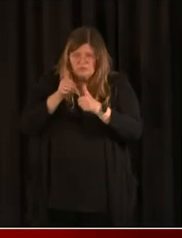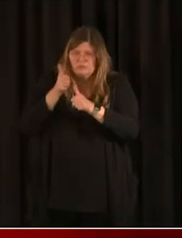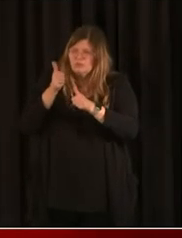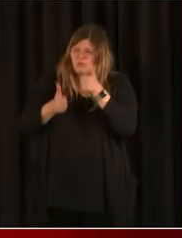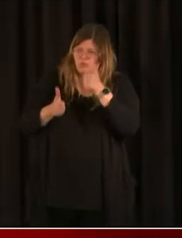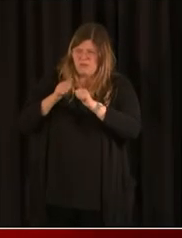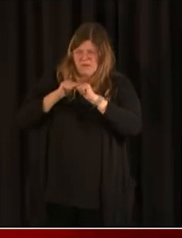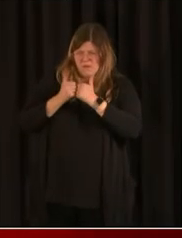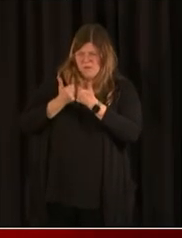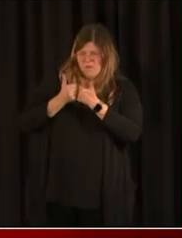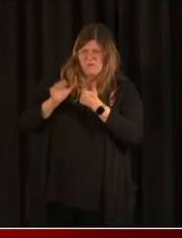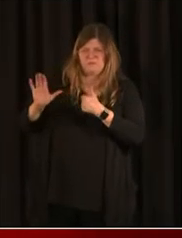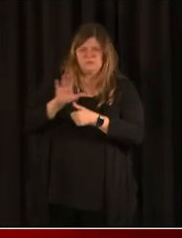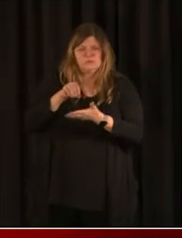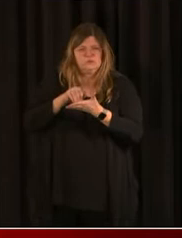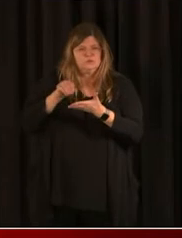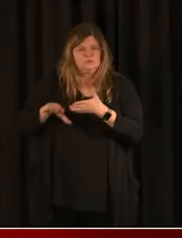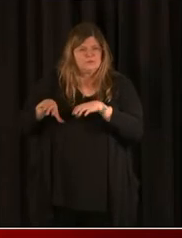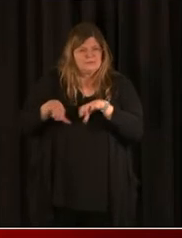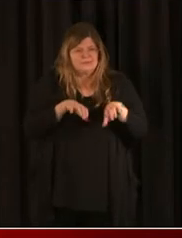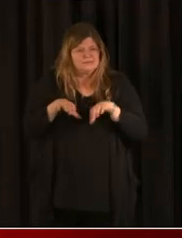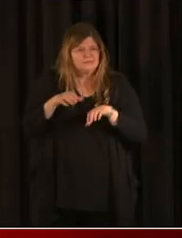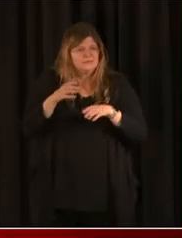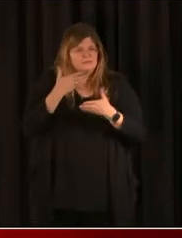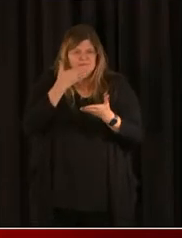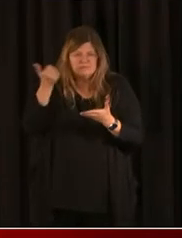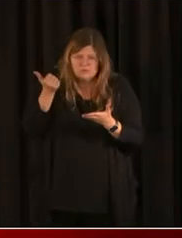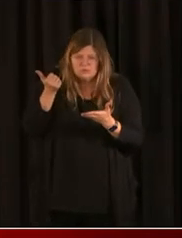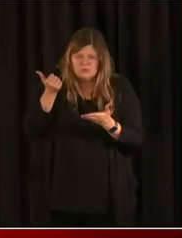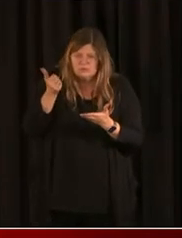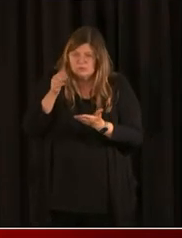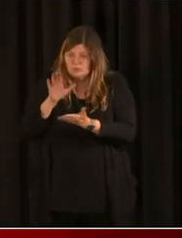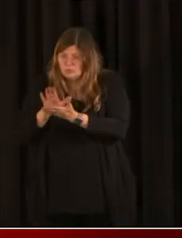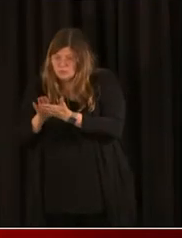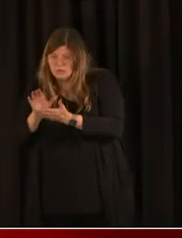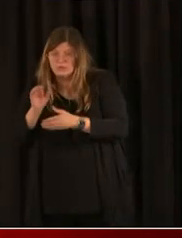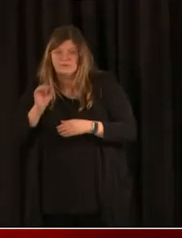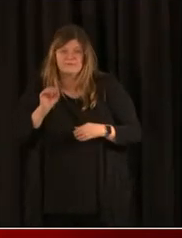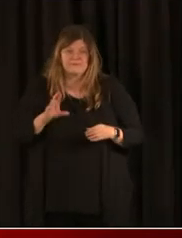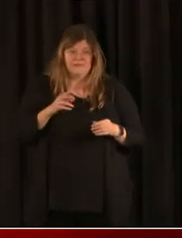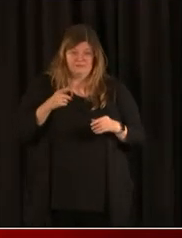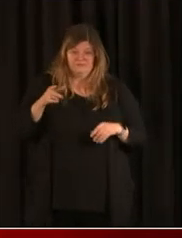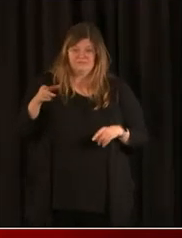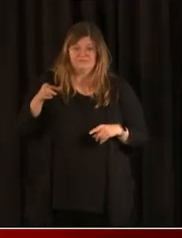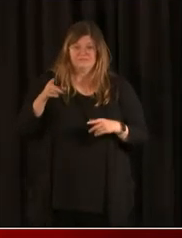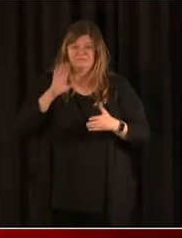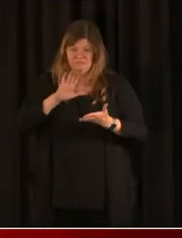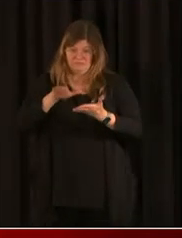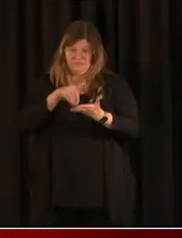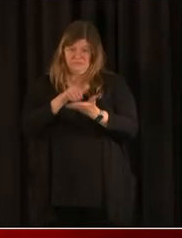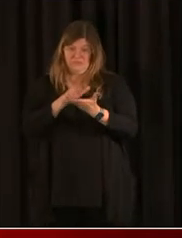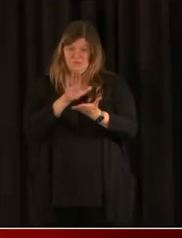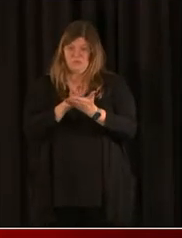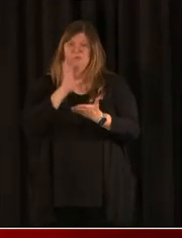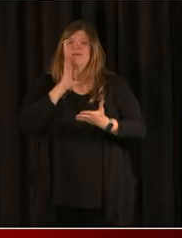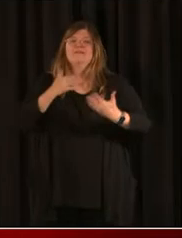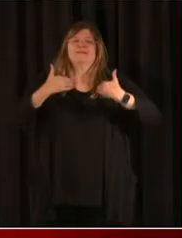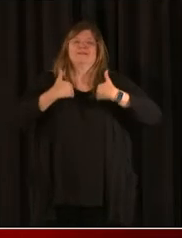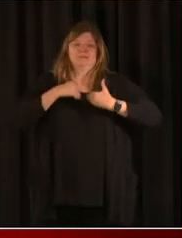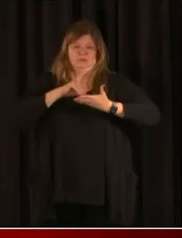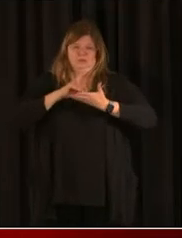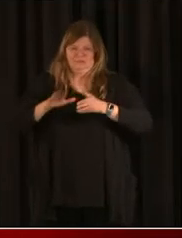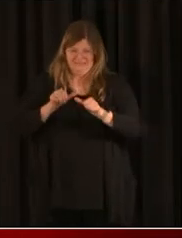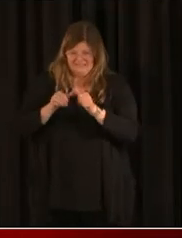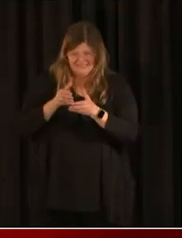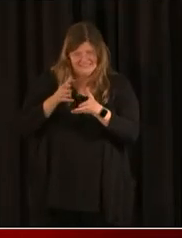performing, and worked as a team to determine what would be best. Many of our secondary schools will be having students continue